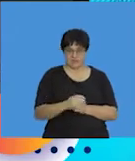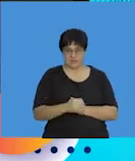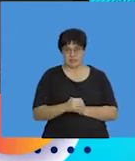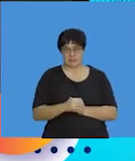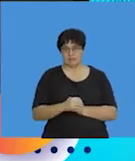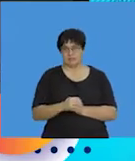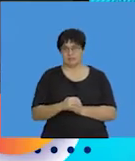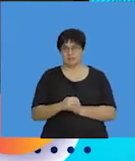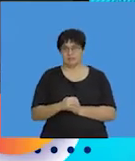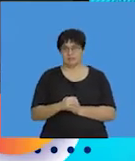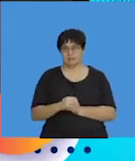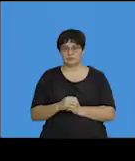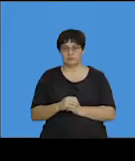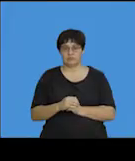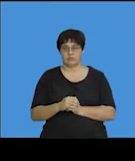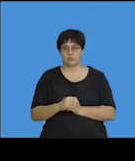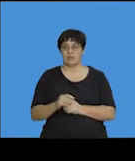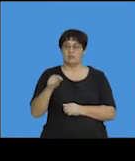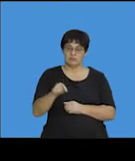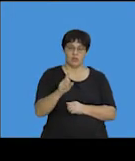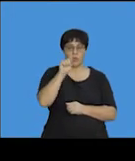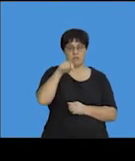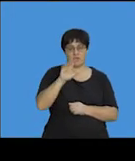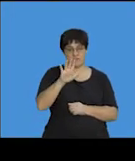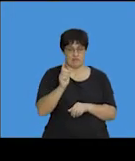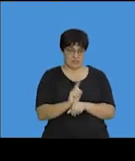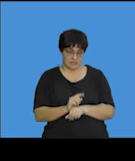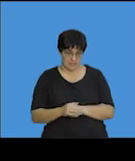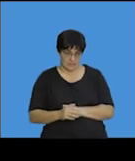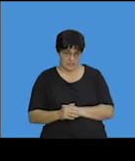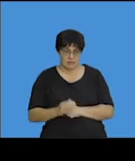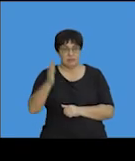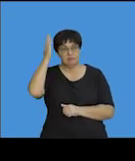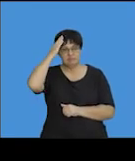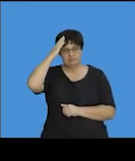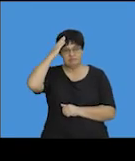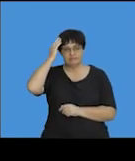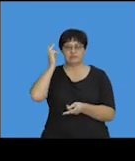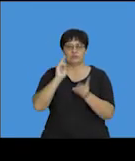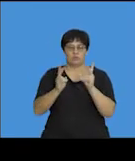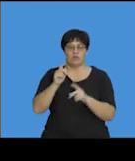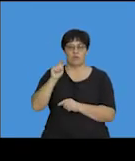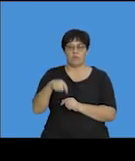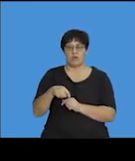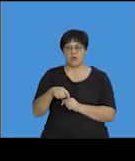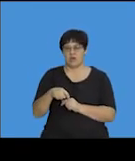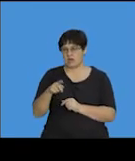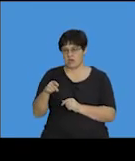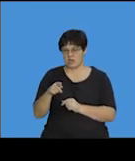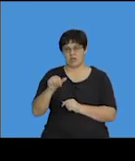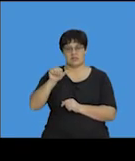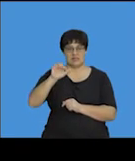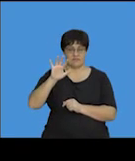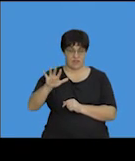about the object. I know that this part takes 1.5 seconds. I know that it's going at 12, let's